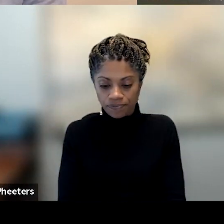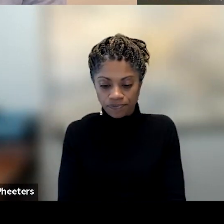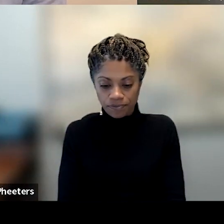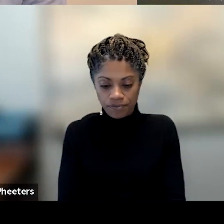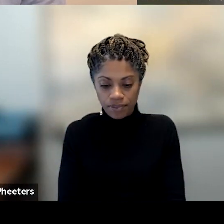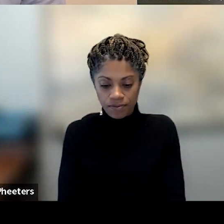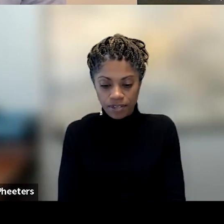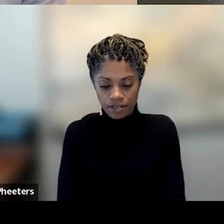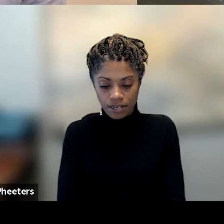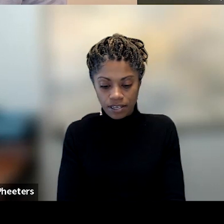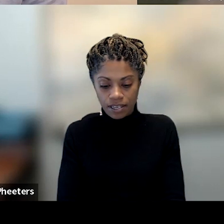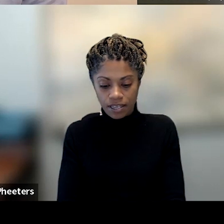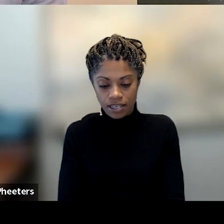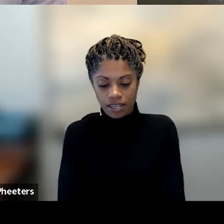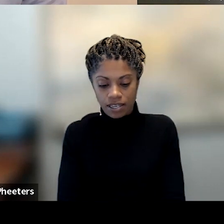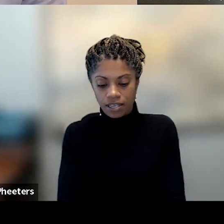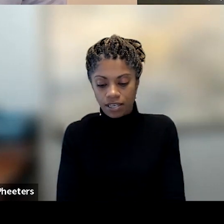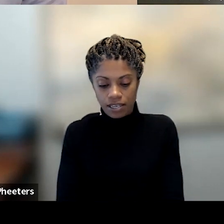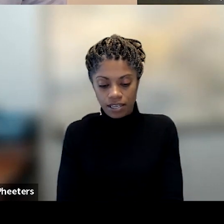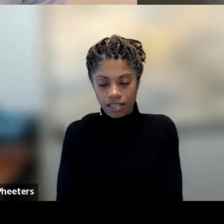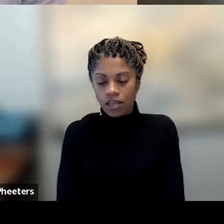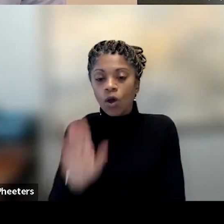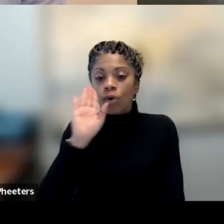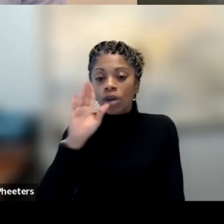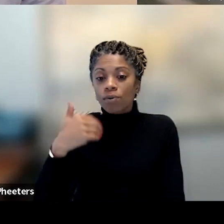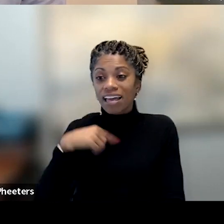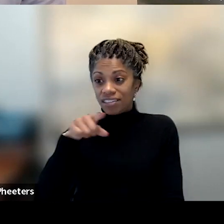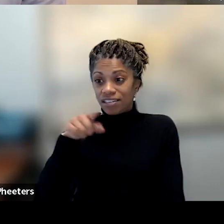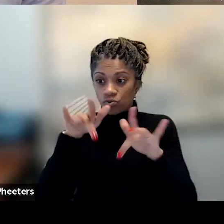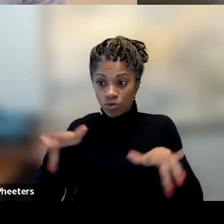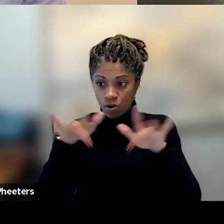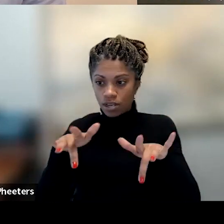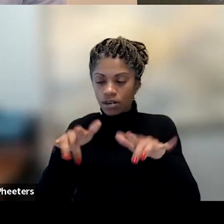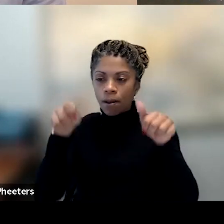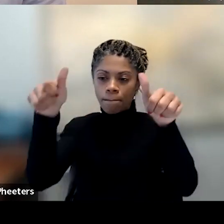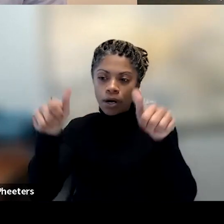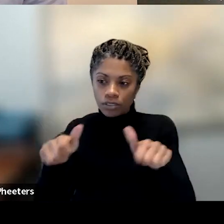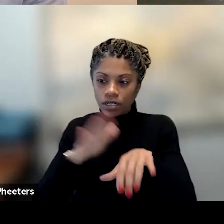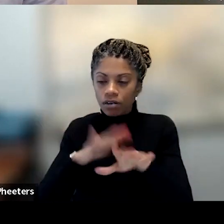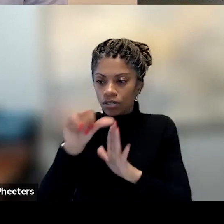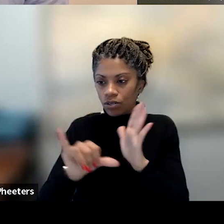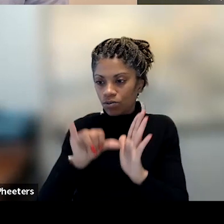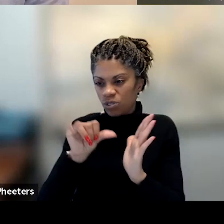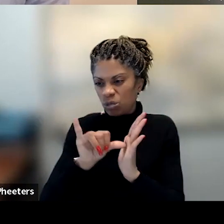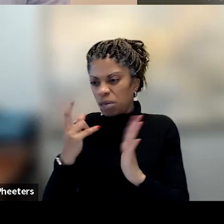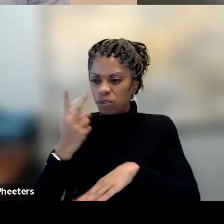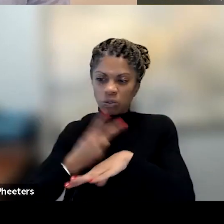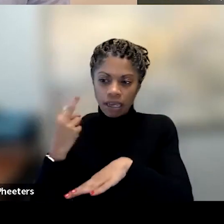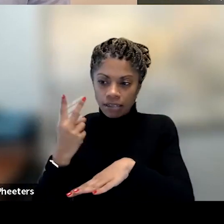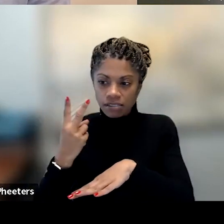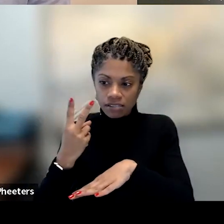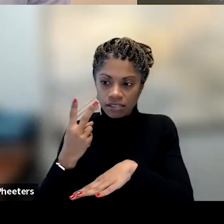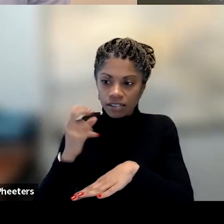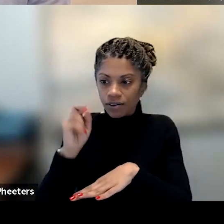up probably in a day or two after this concludes, so you can share it out, rewatch it, all that good